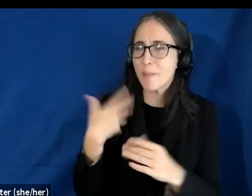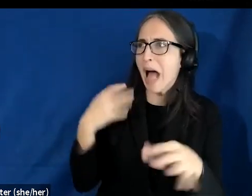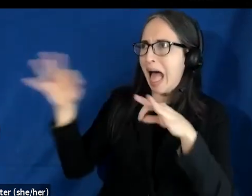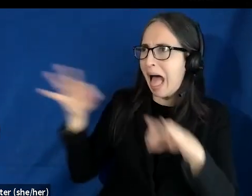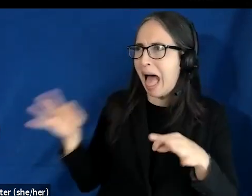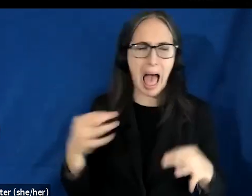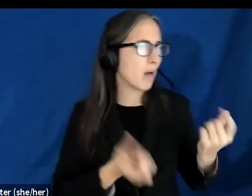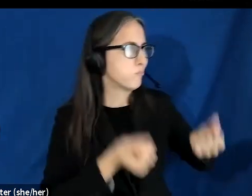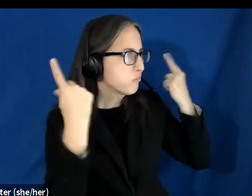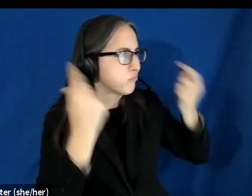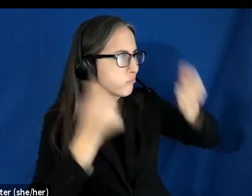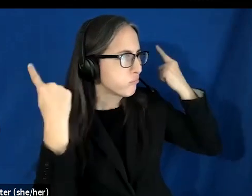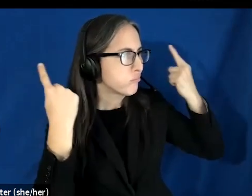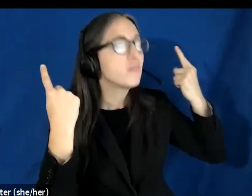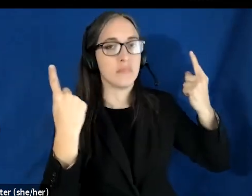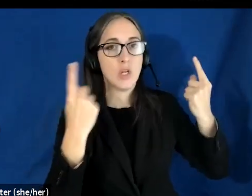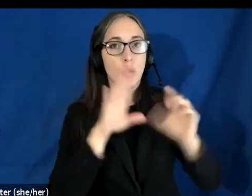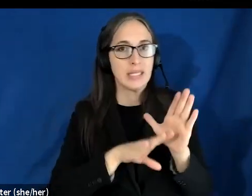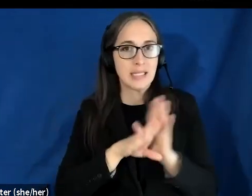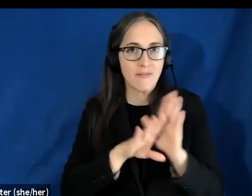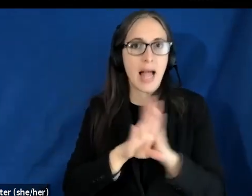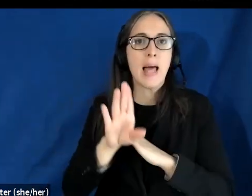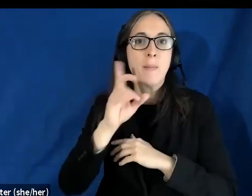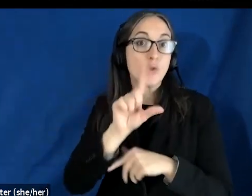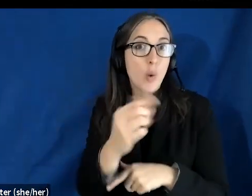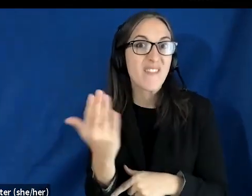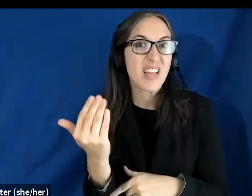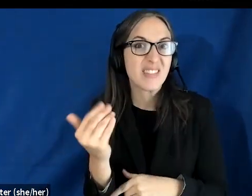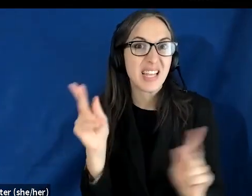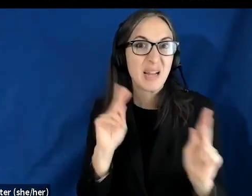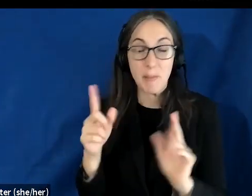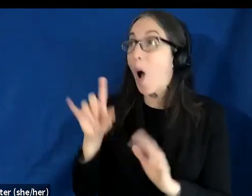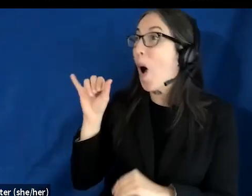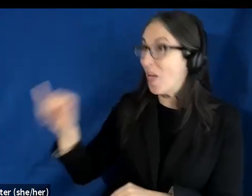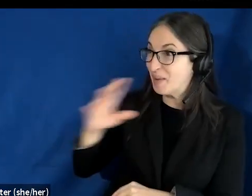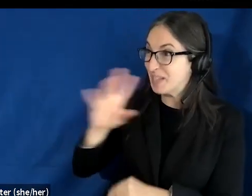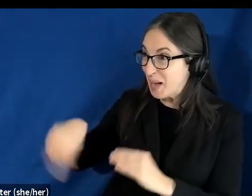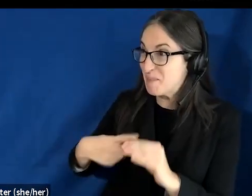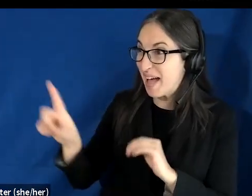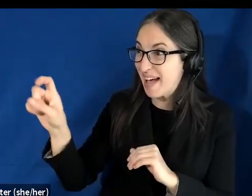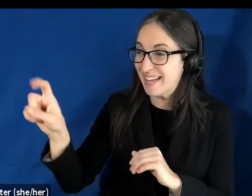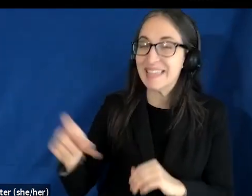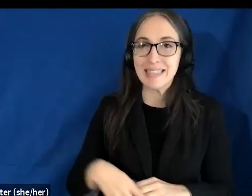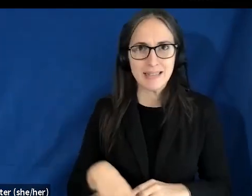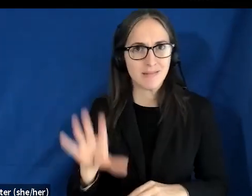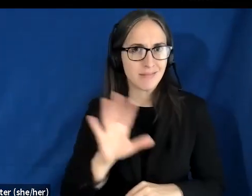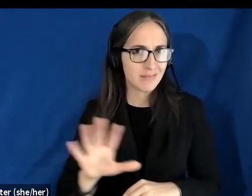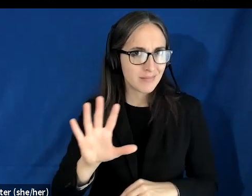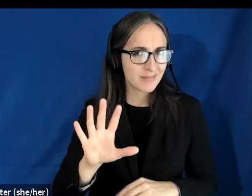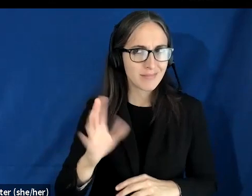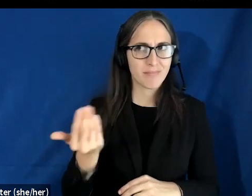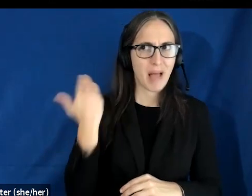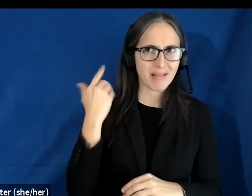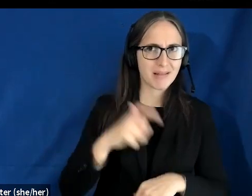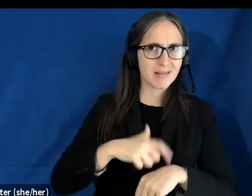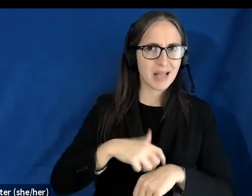the prototype in 2015 and people said, oh, is this what you're talking about? And back then there were probably 2 or 3 companies